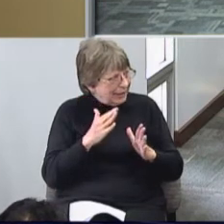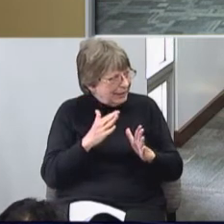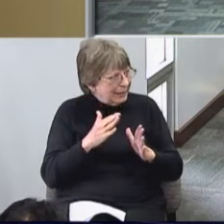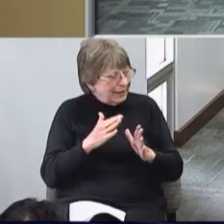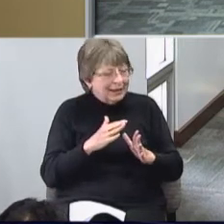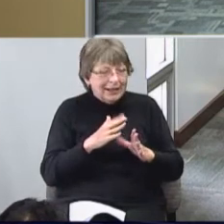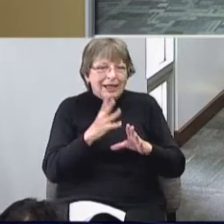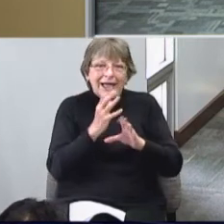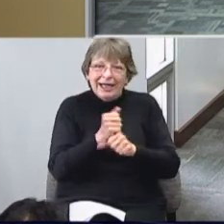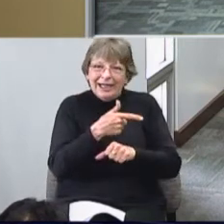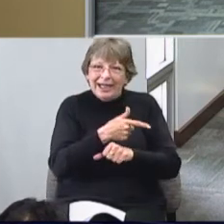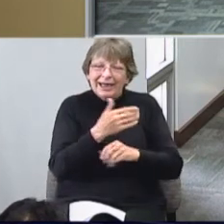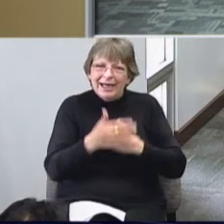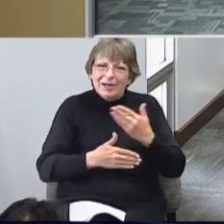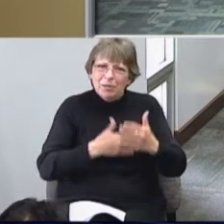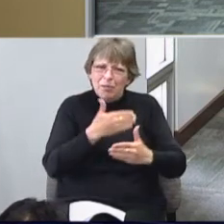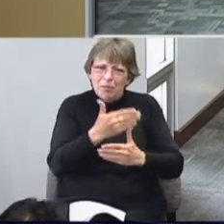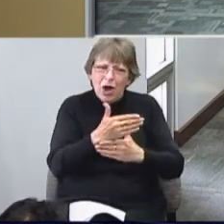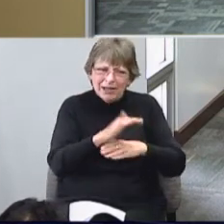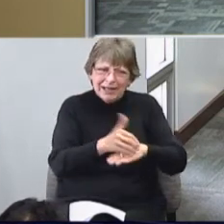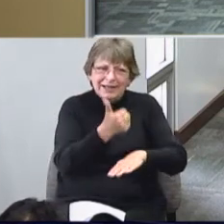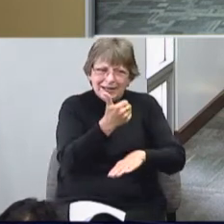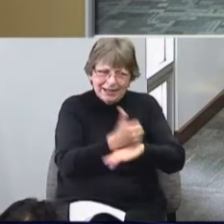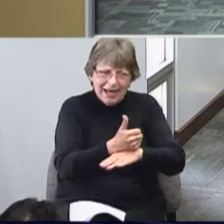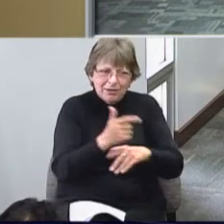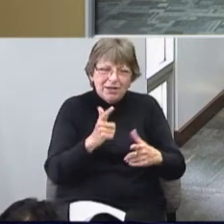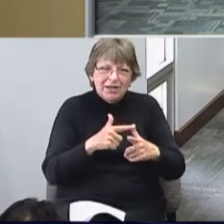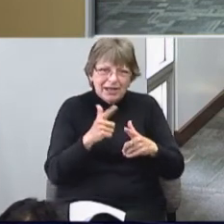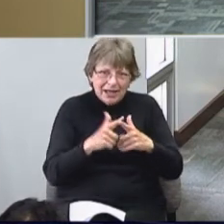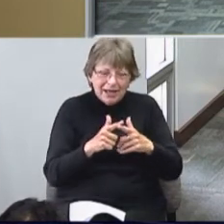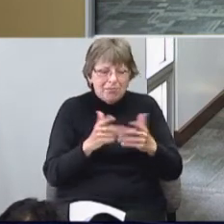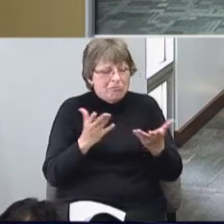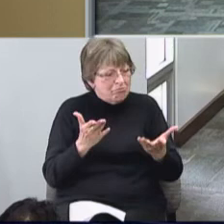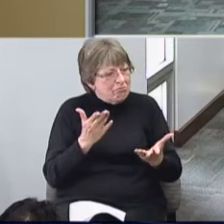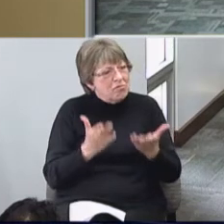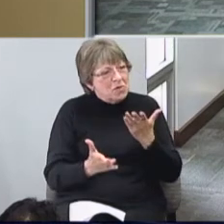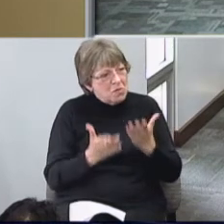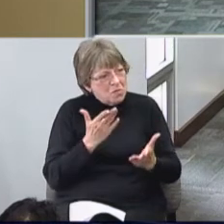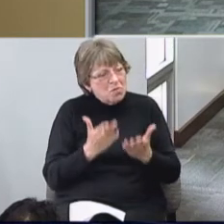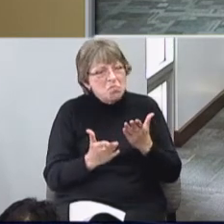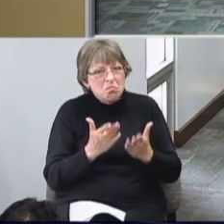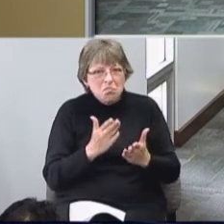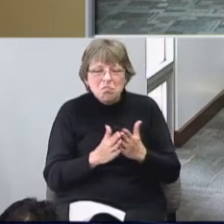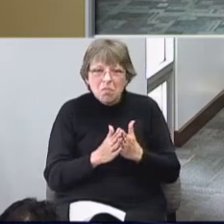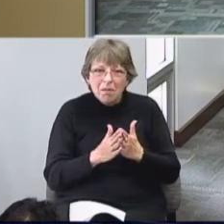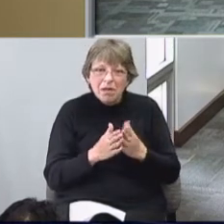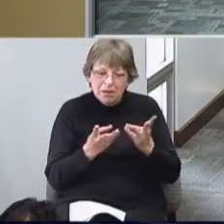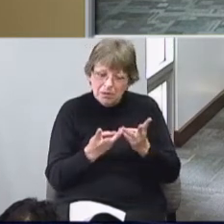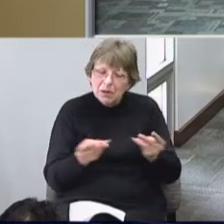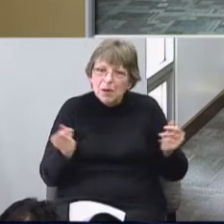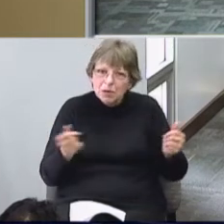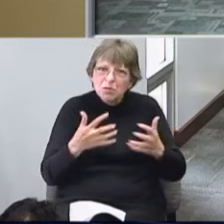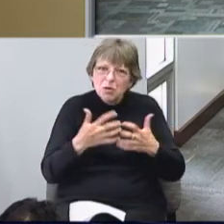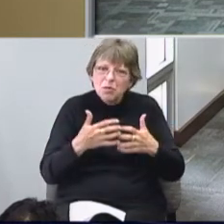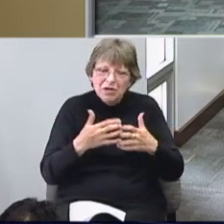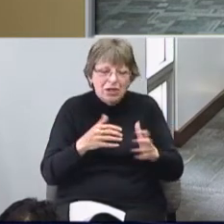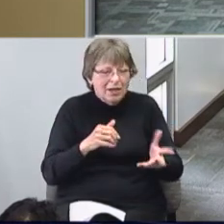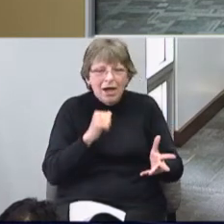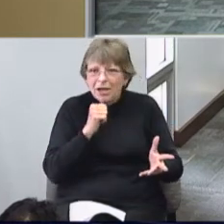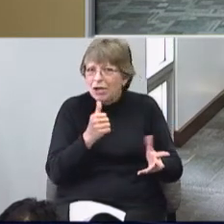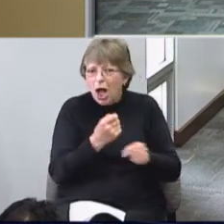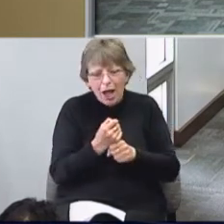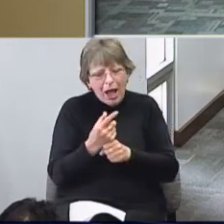like a smooth machine. Not every year, as Mr. Deardoff pointed out, is going to present to